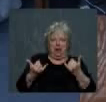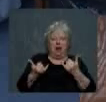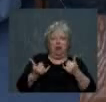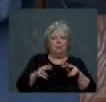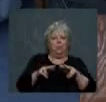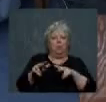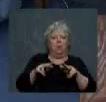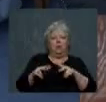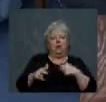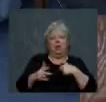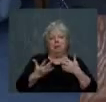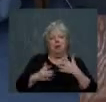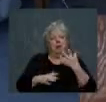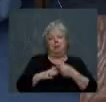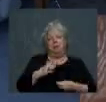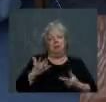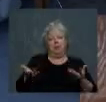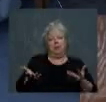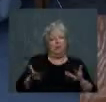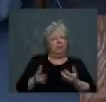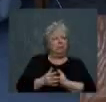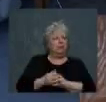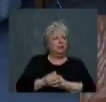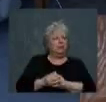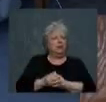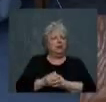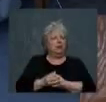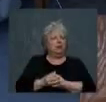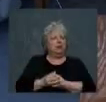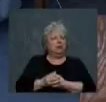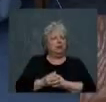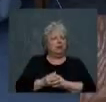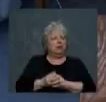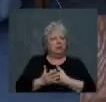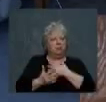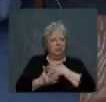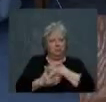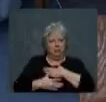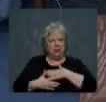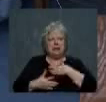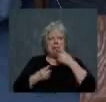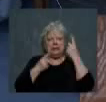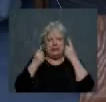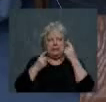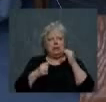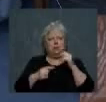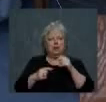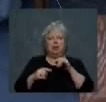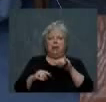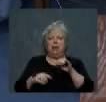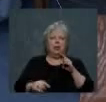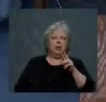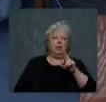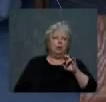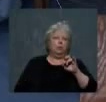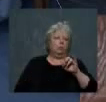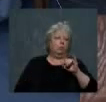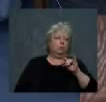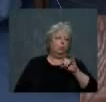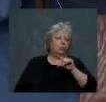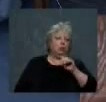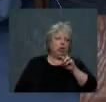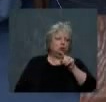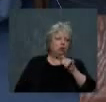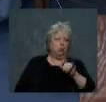here. And police consider it anyhow. But yes, Bridgeway and the VA do